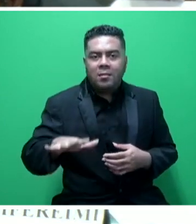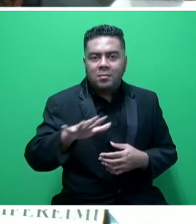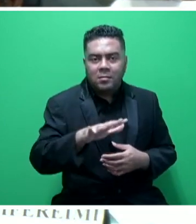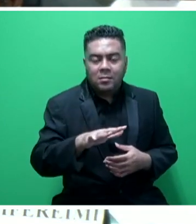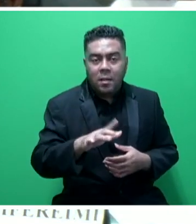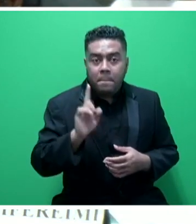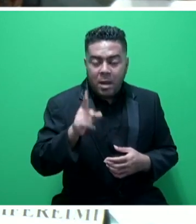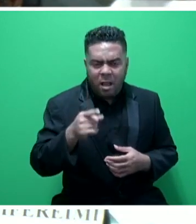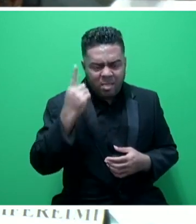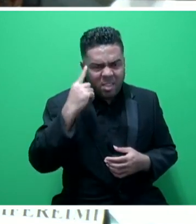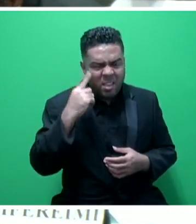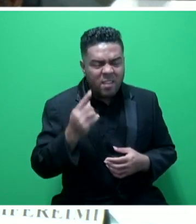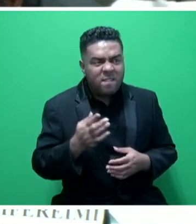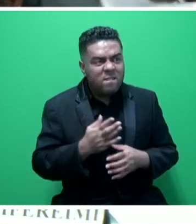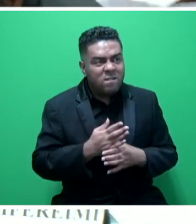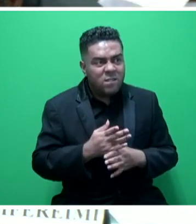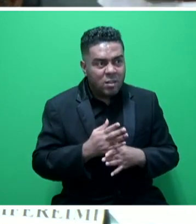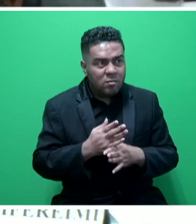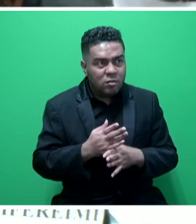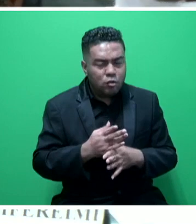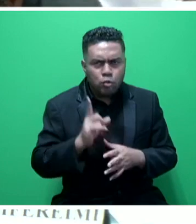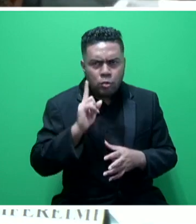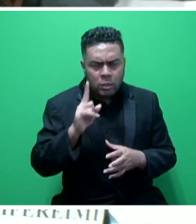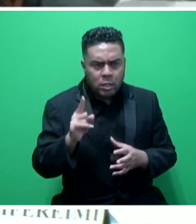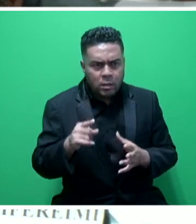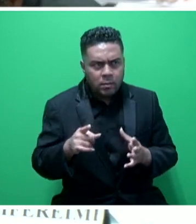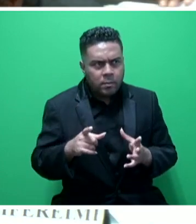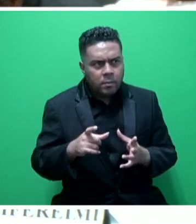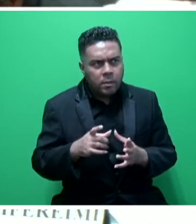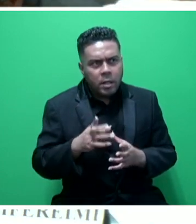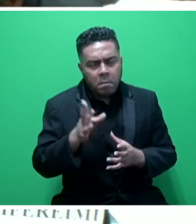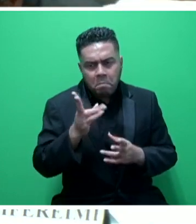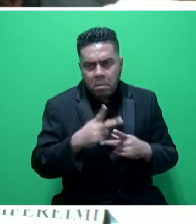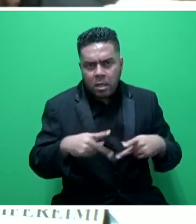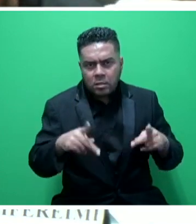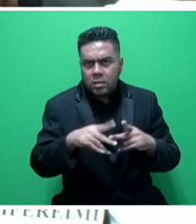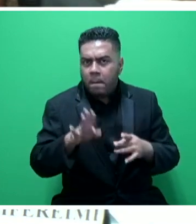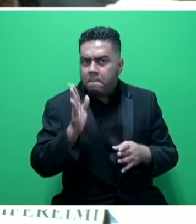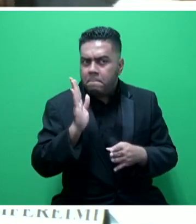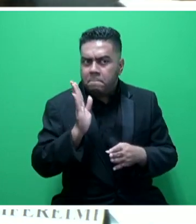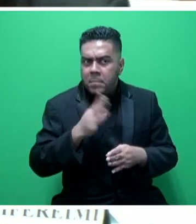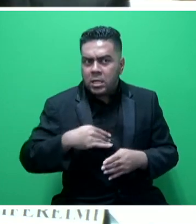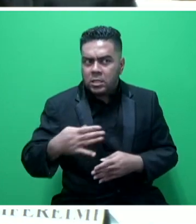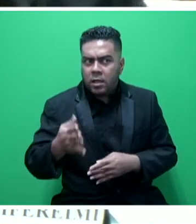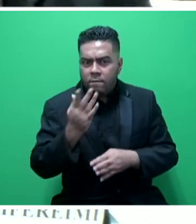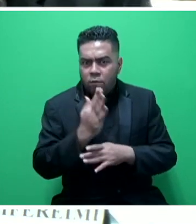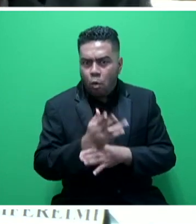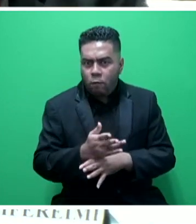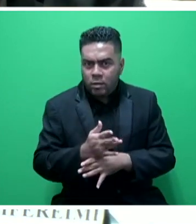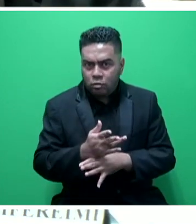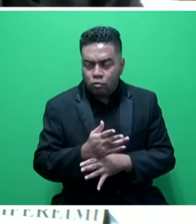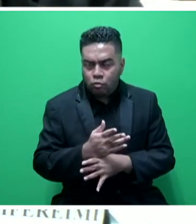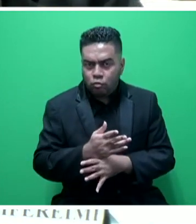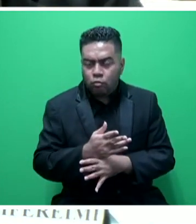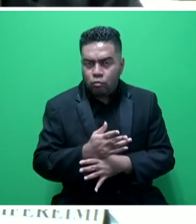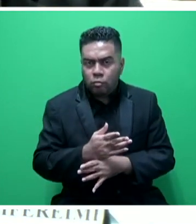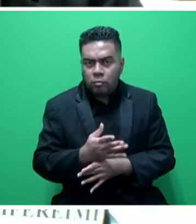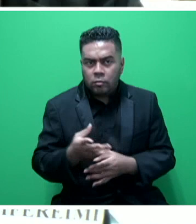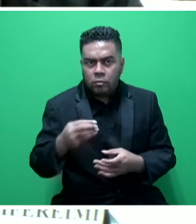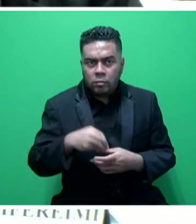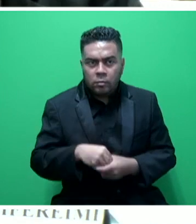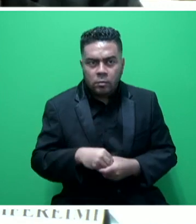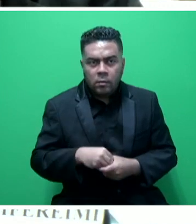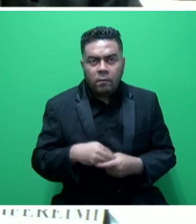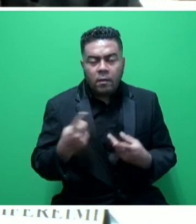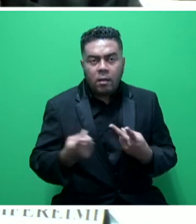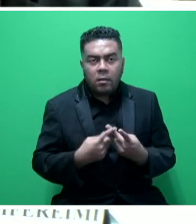think in fisheries, very lately in Doi, the Minister for Fisheries has just installed one, and there was another one